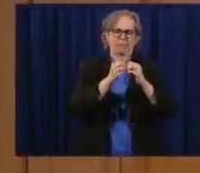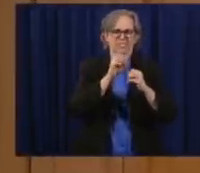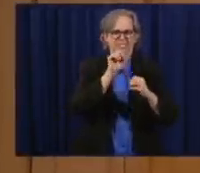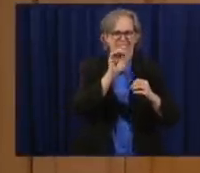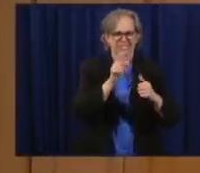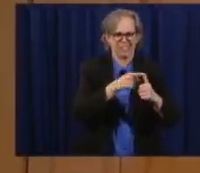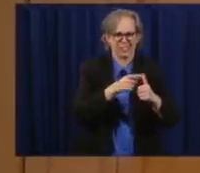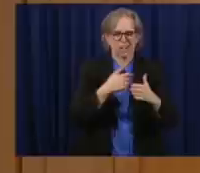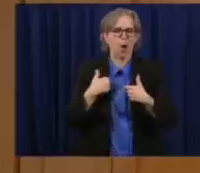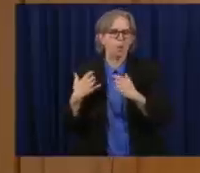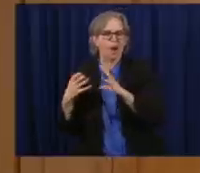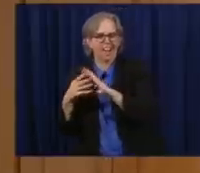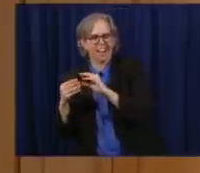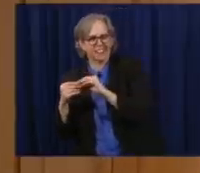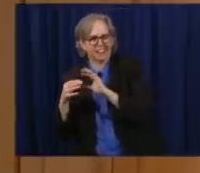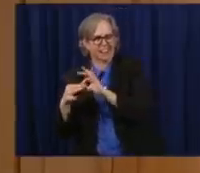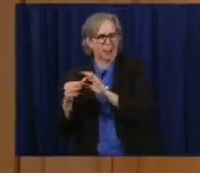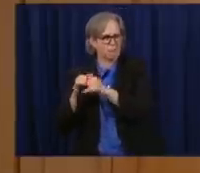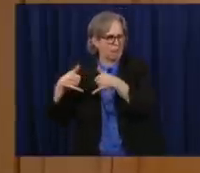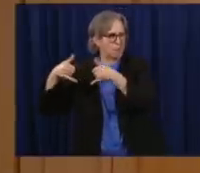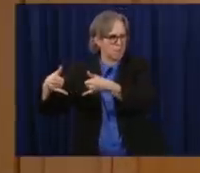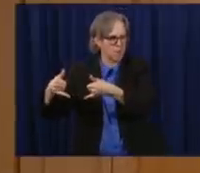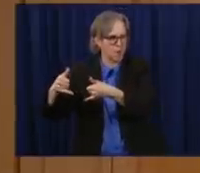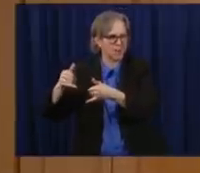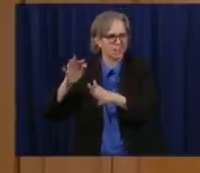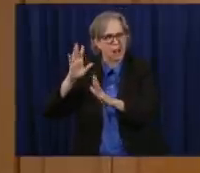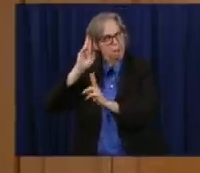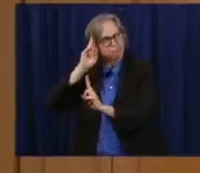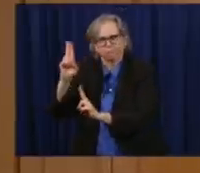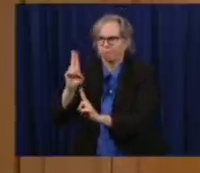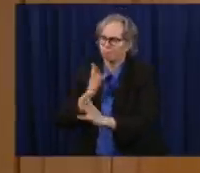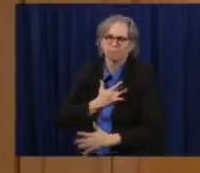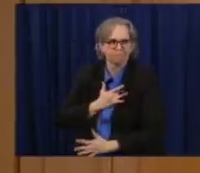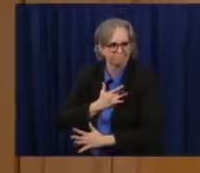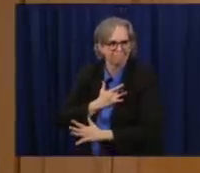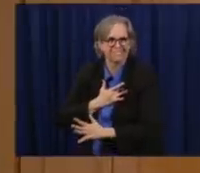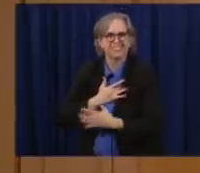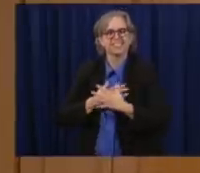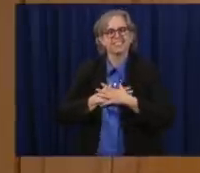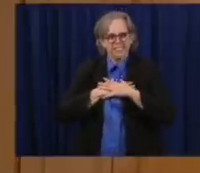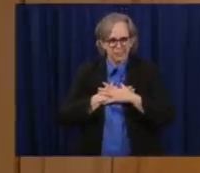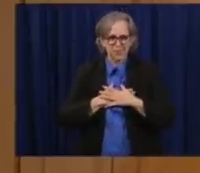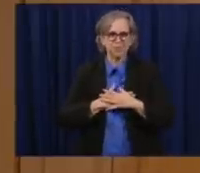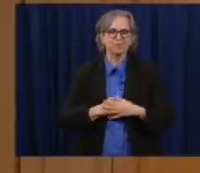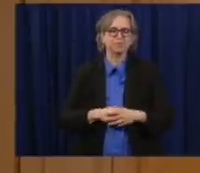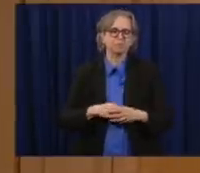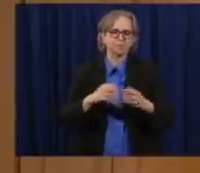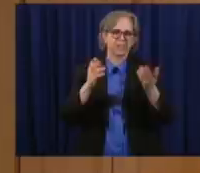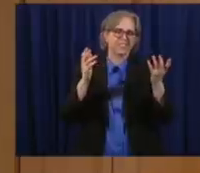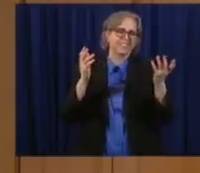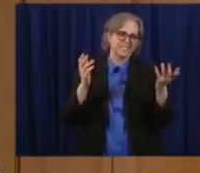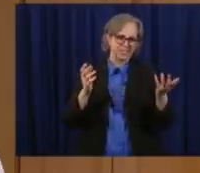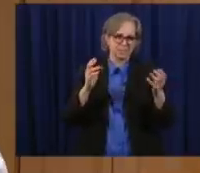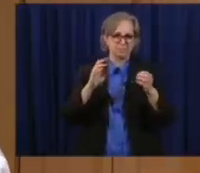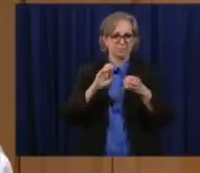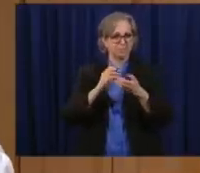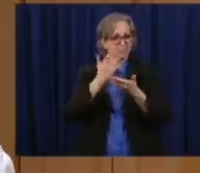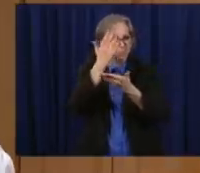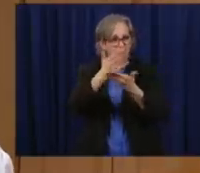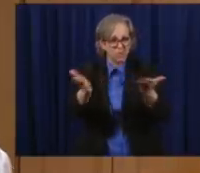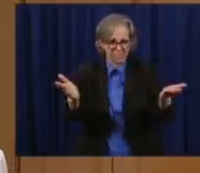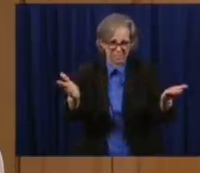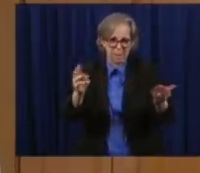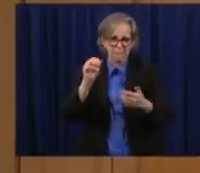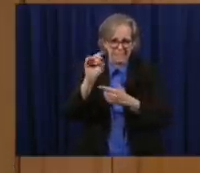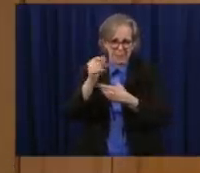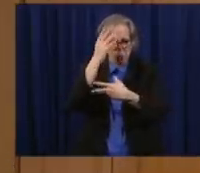in receiving this really incredible honor. So just for our media friends out there, I do want to share